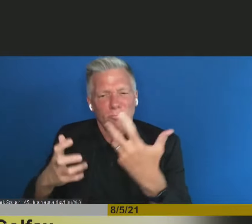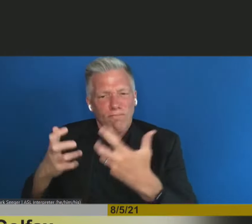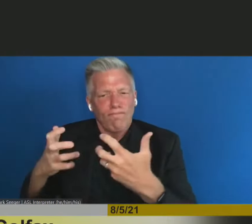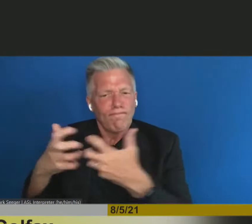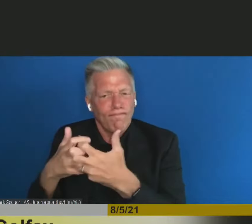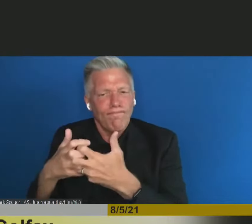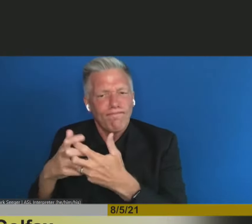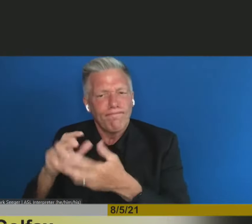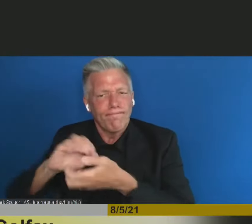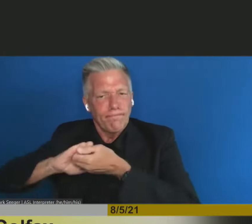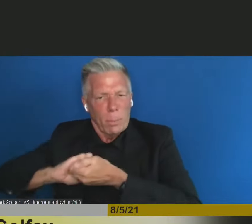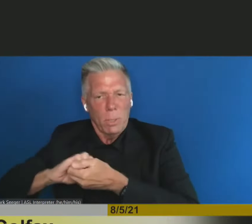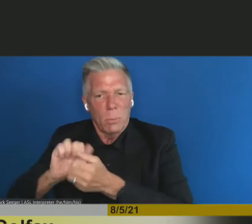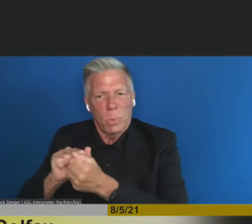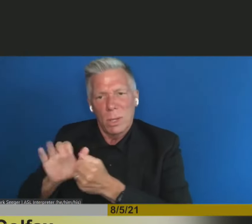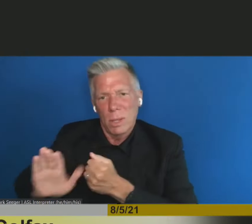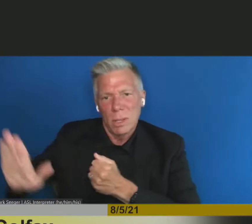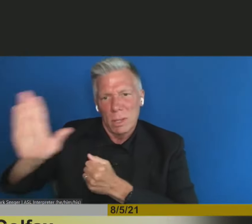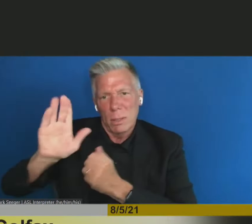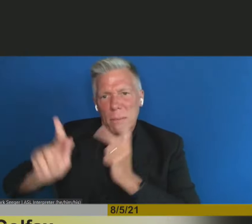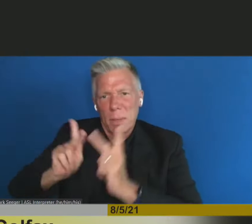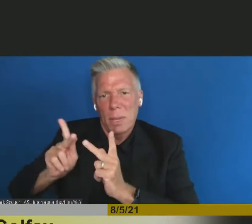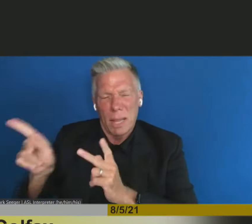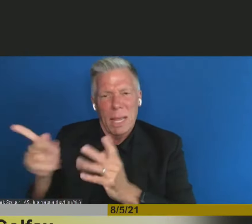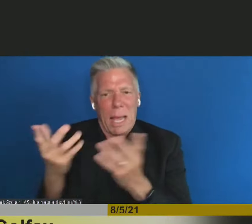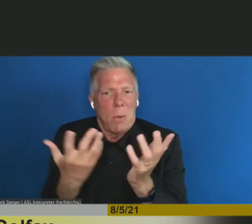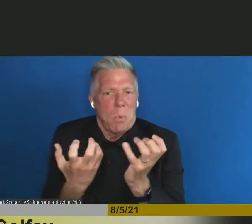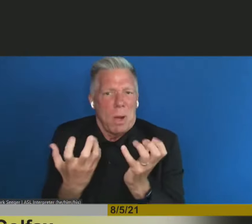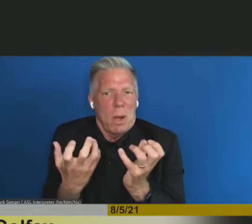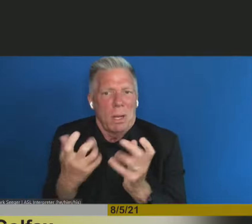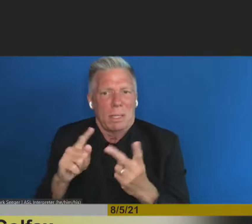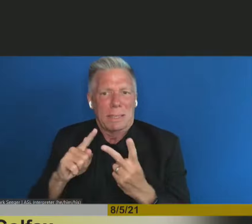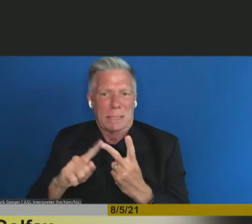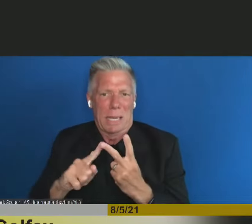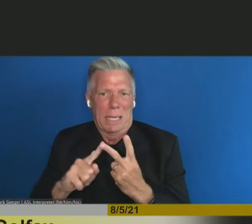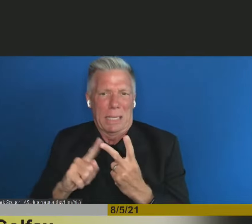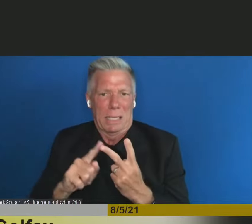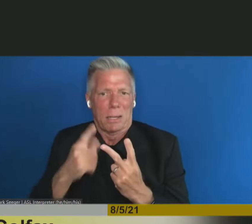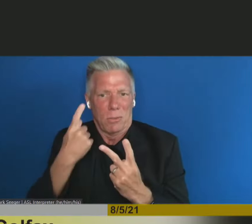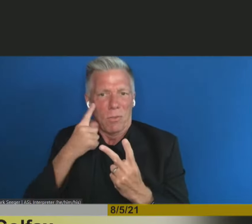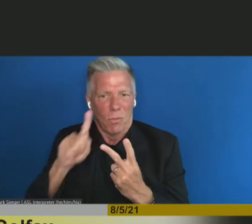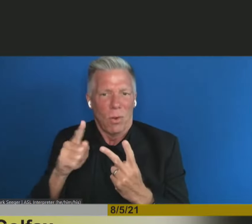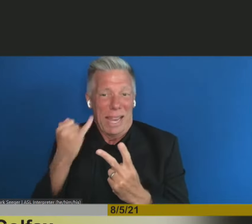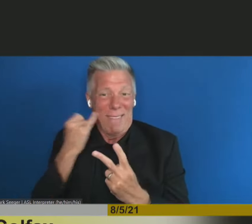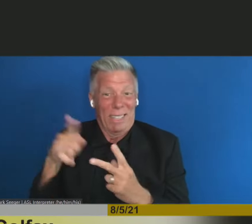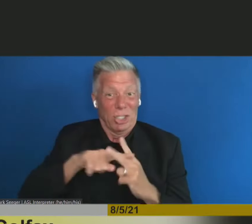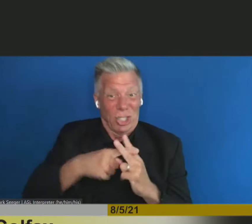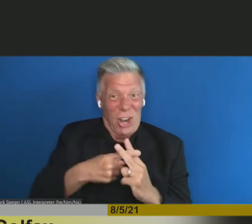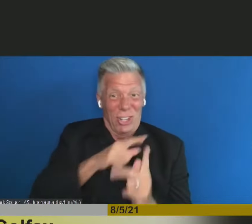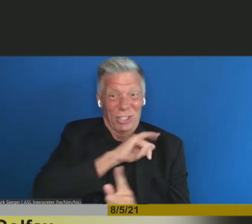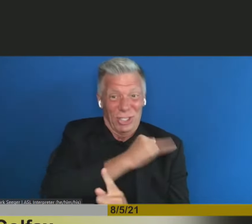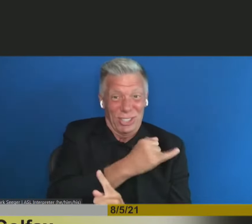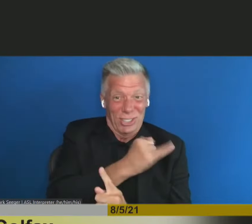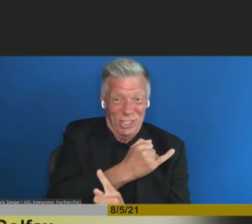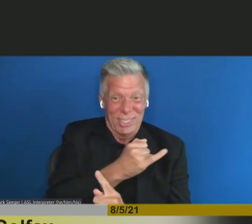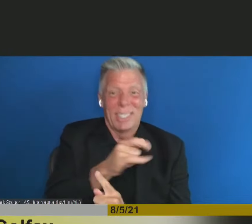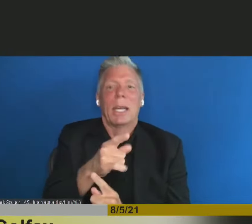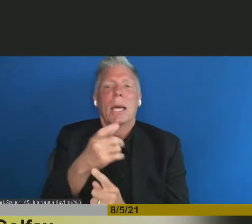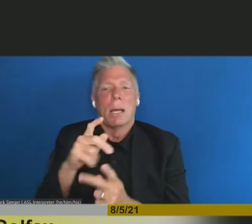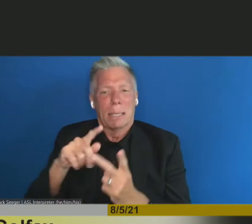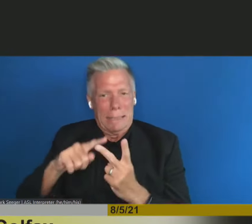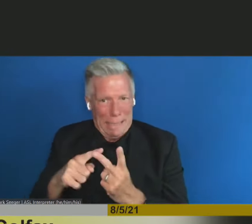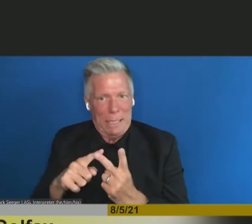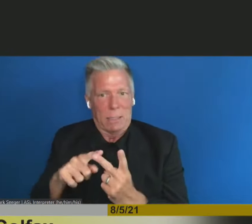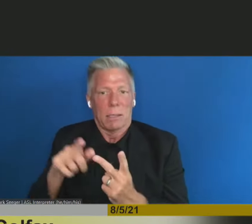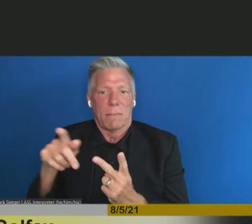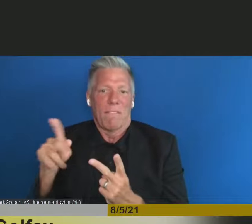people were asking for in that regard. But it's not a change in policy. We're not recommending it,